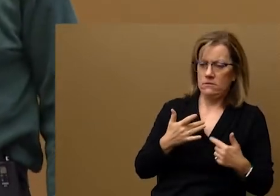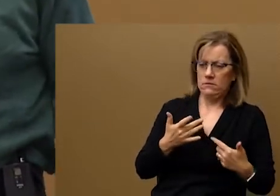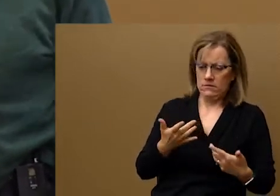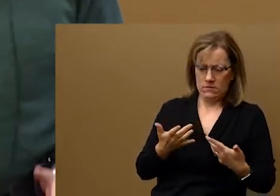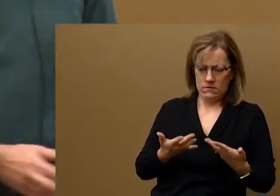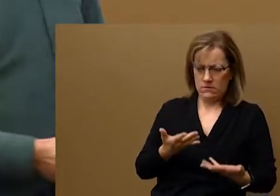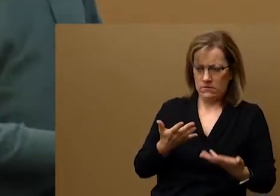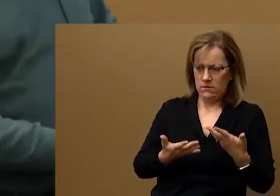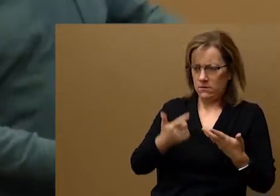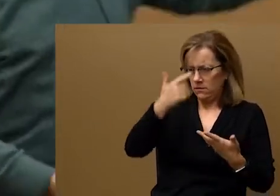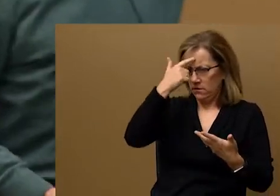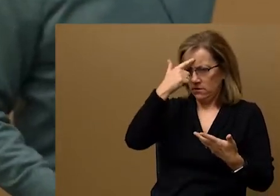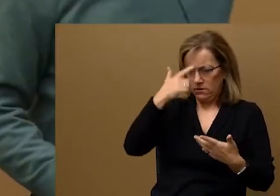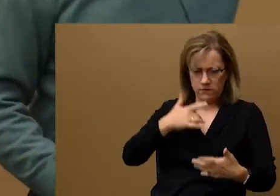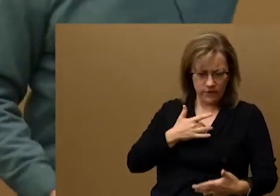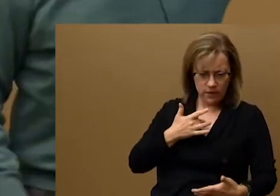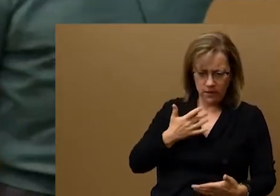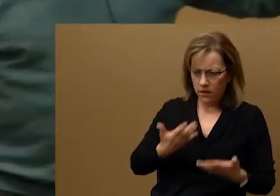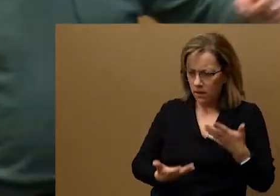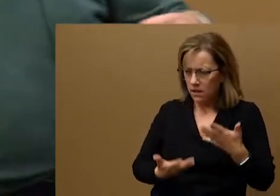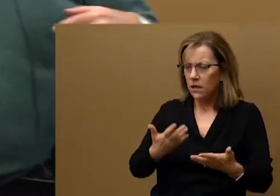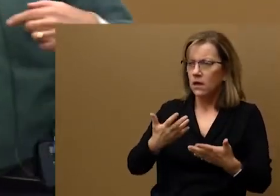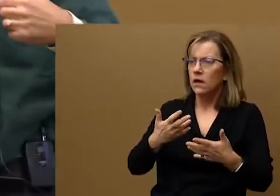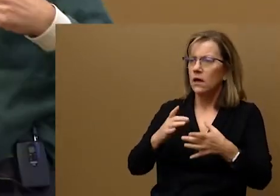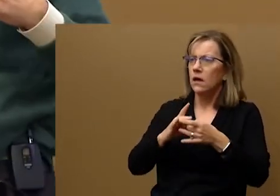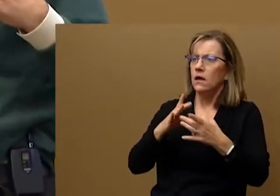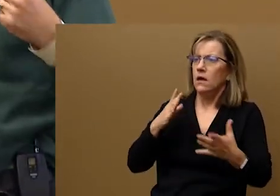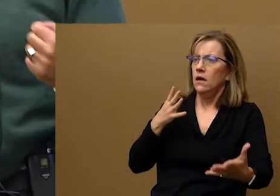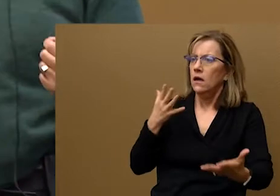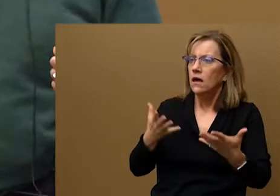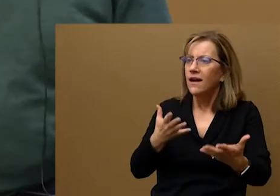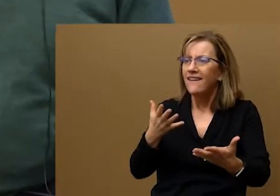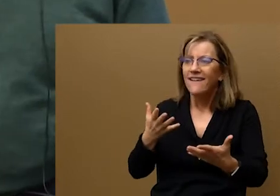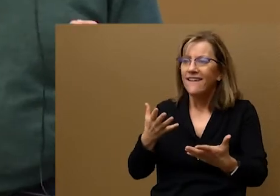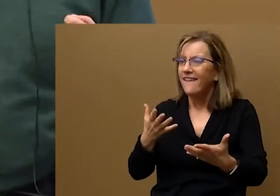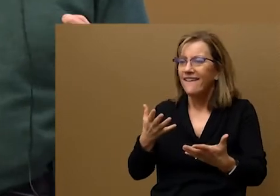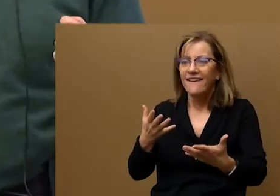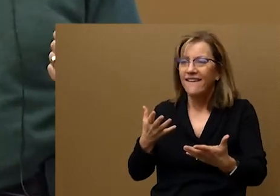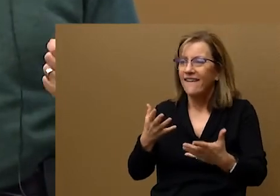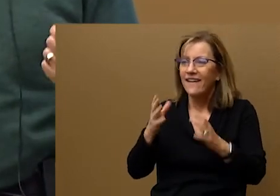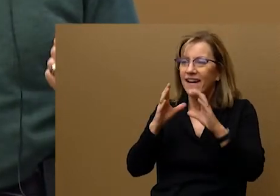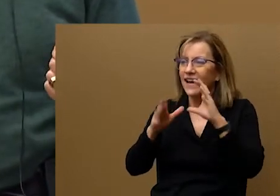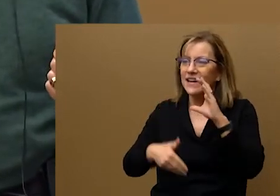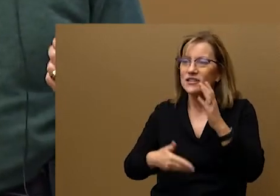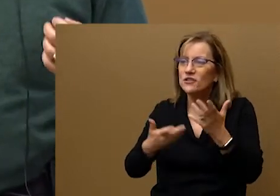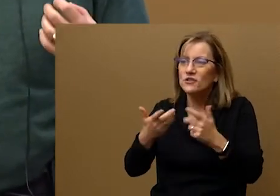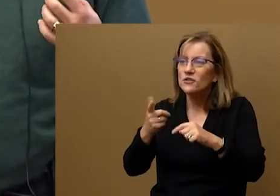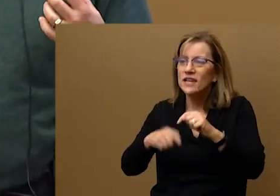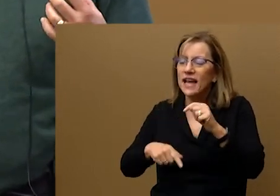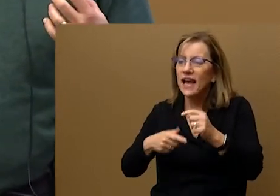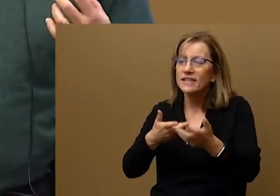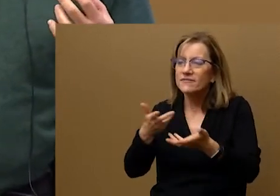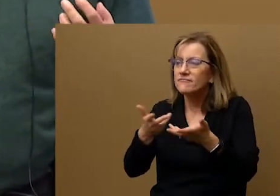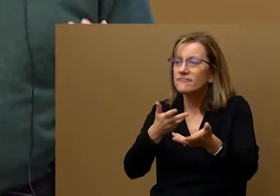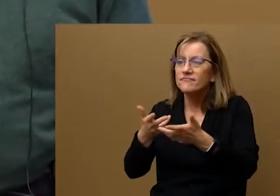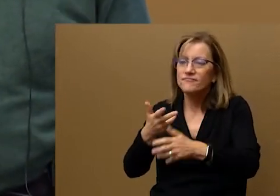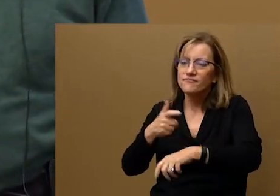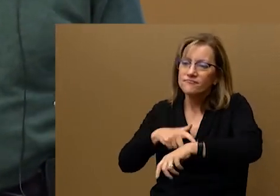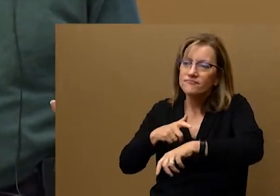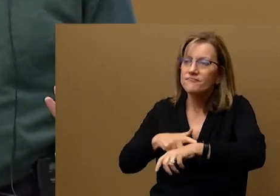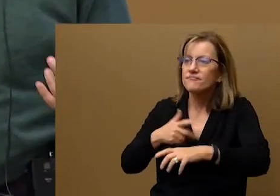feel? And if you have theory of mind difficulties, that means you're almost certainly going to have difficulties with